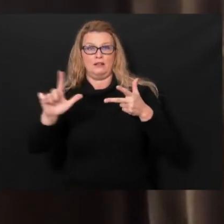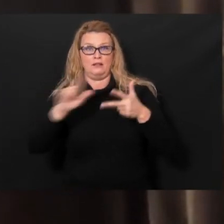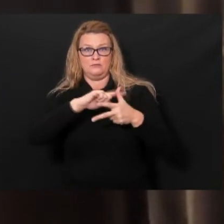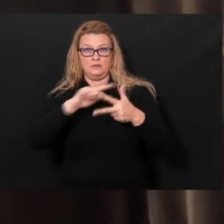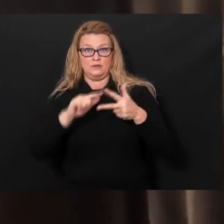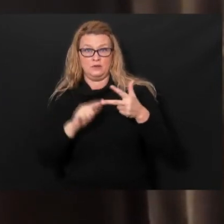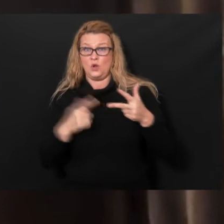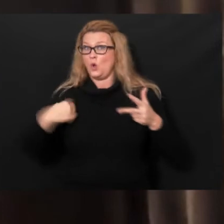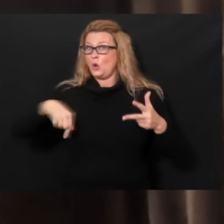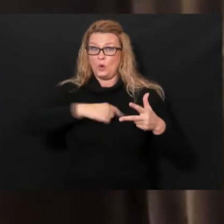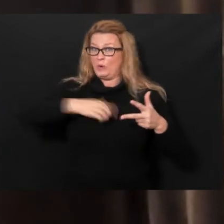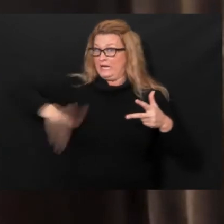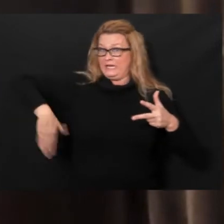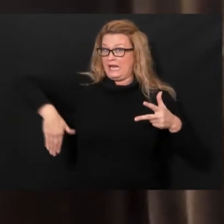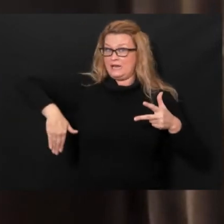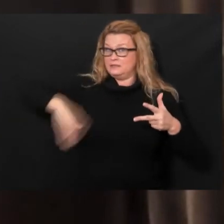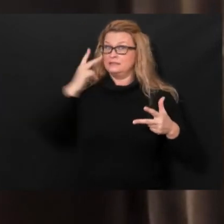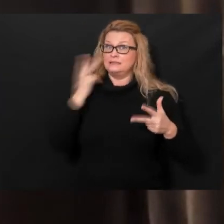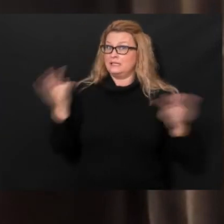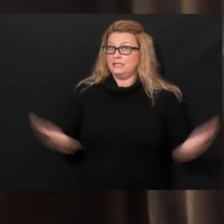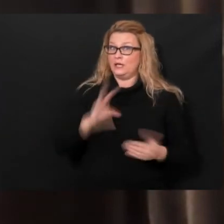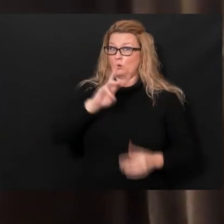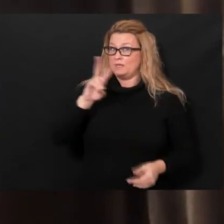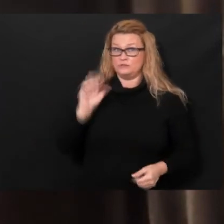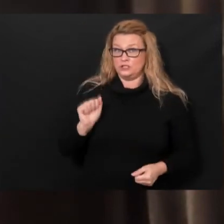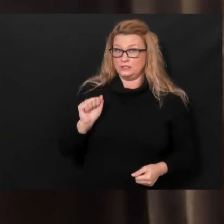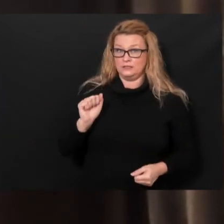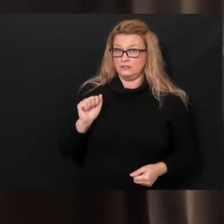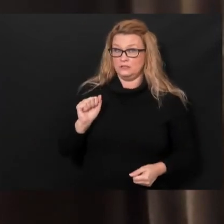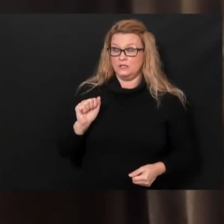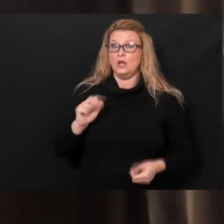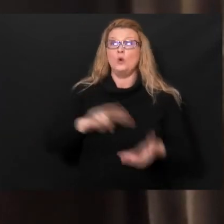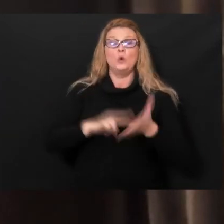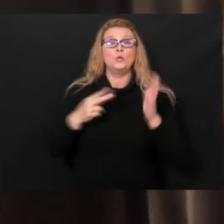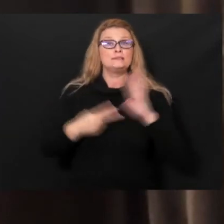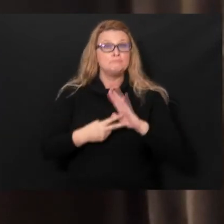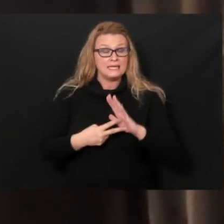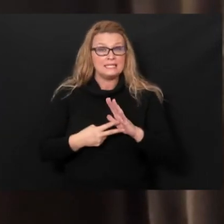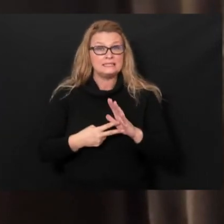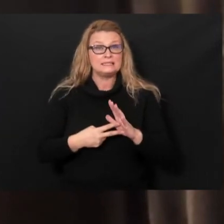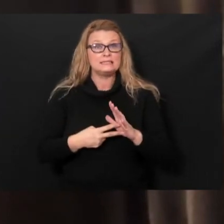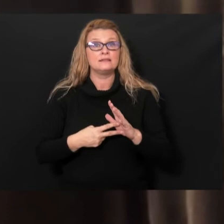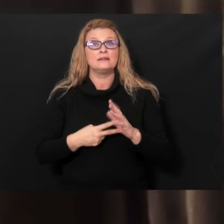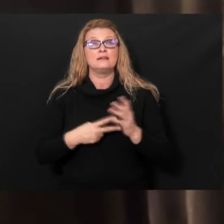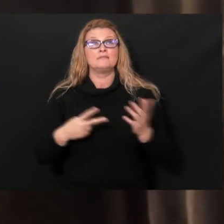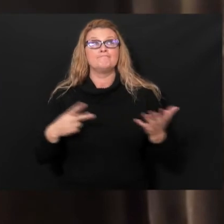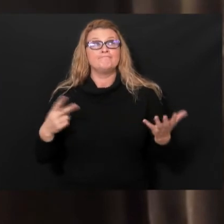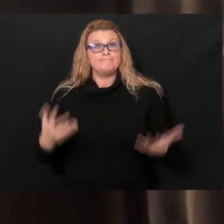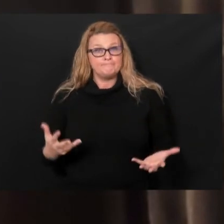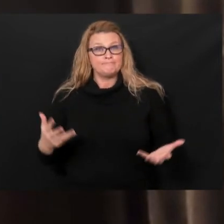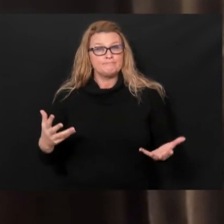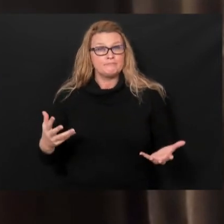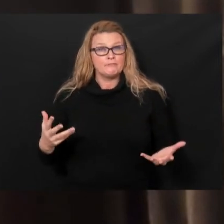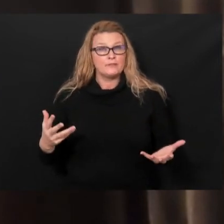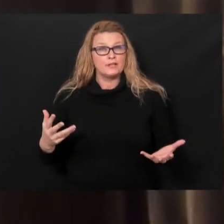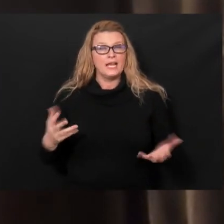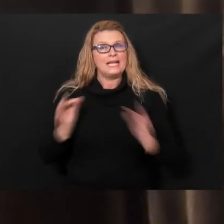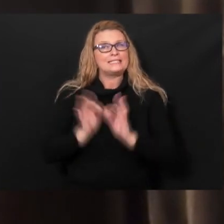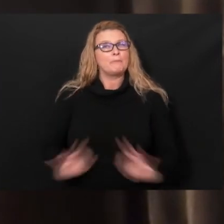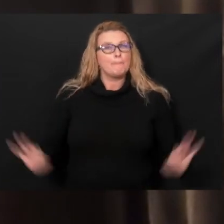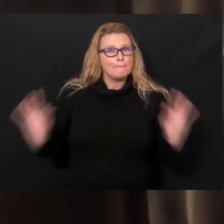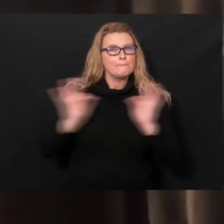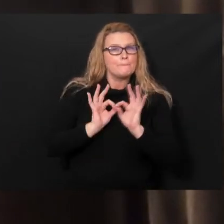detected any of those 3 variants in West Virginia. What's really, really important, though, to note,